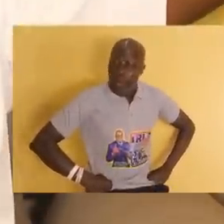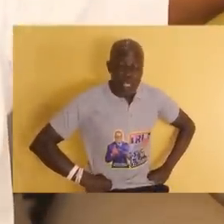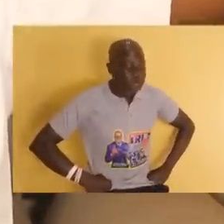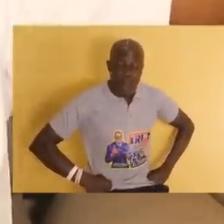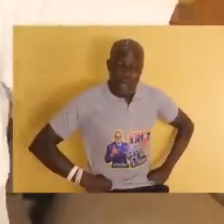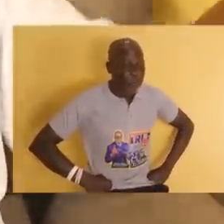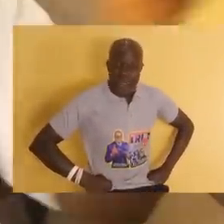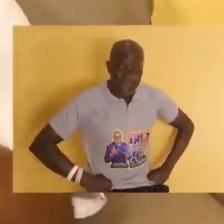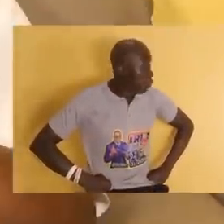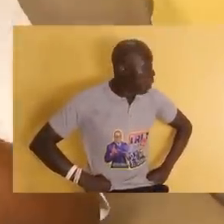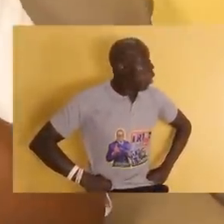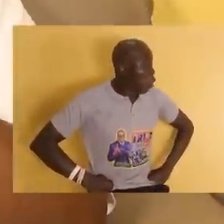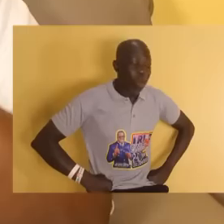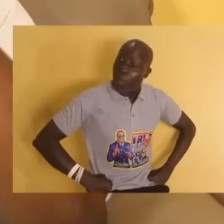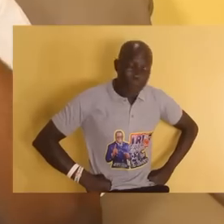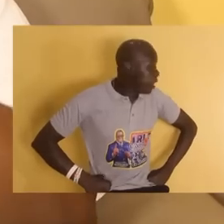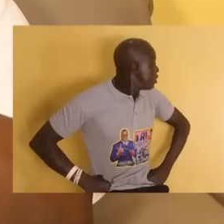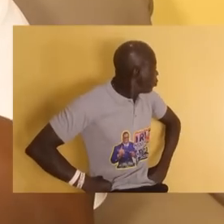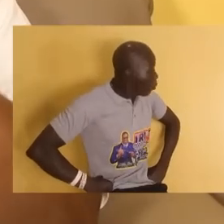la ba